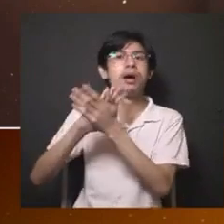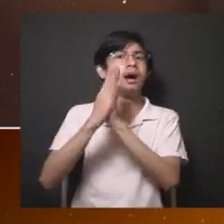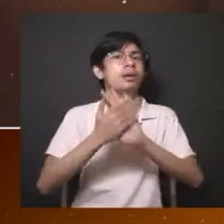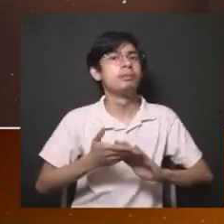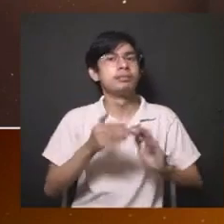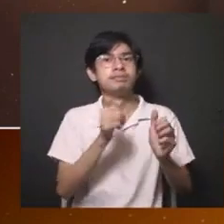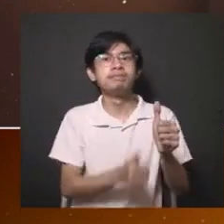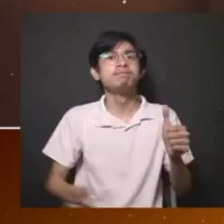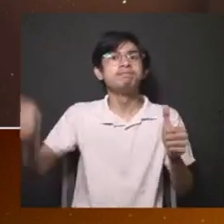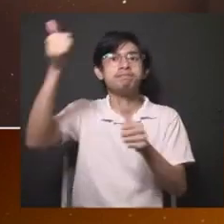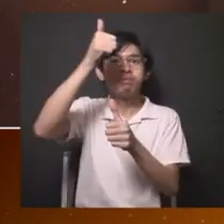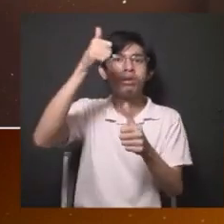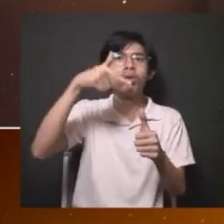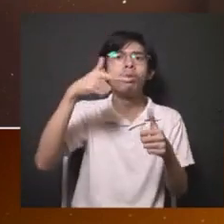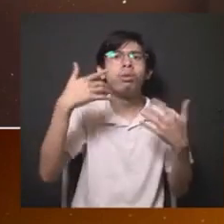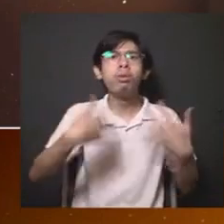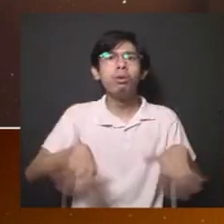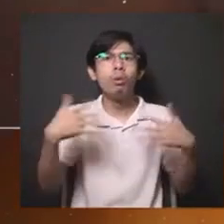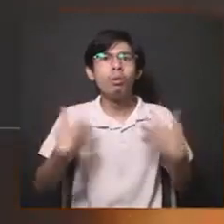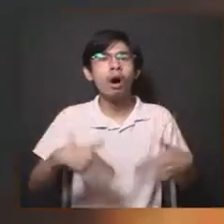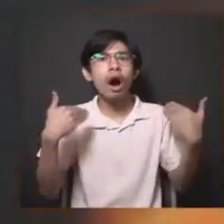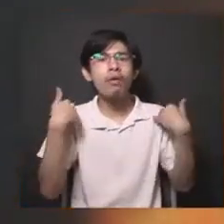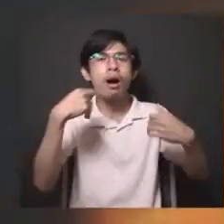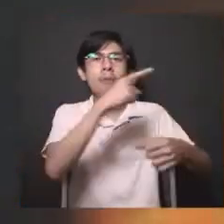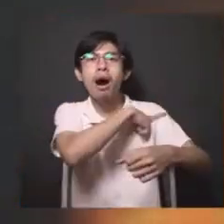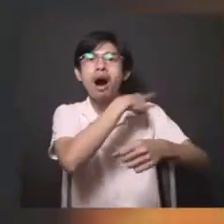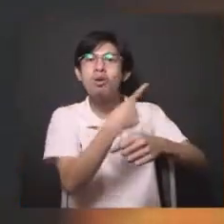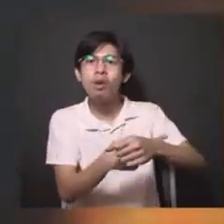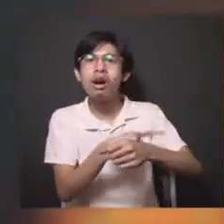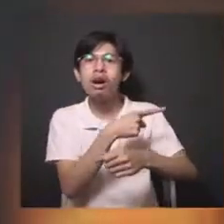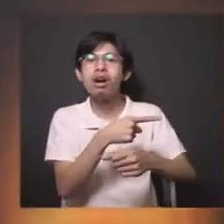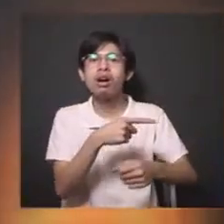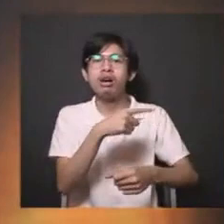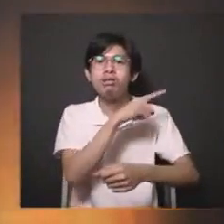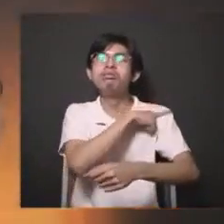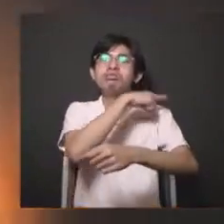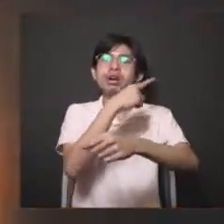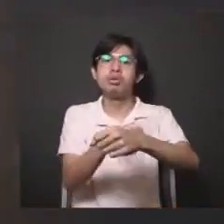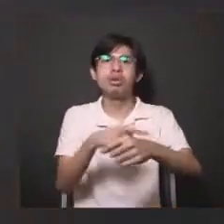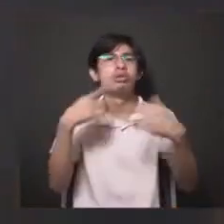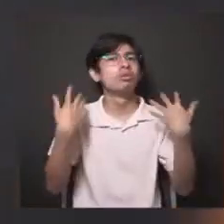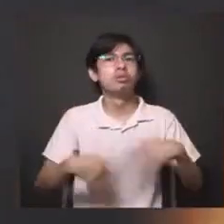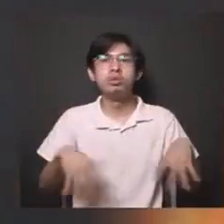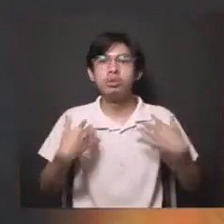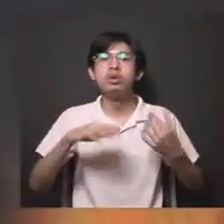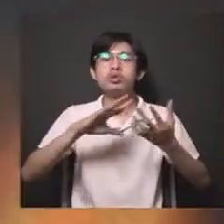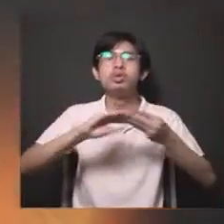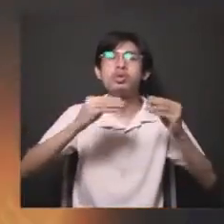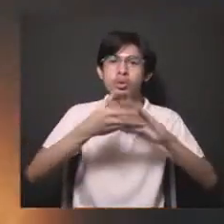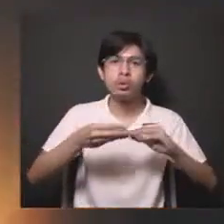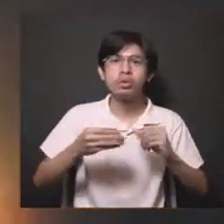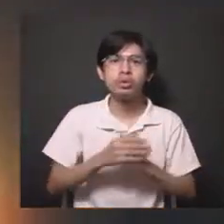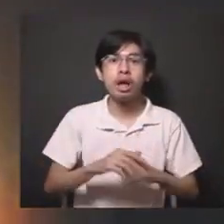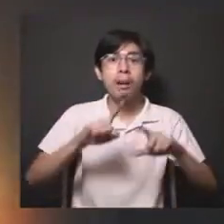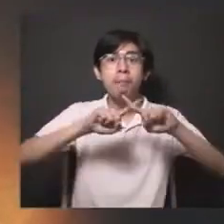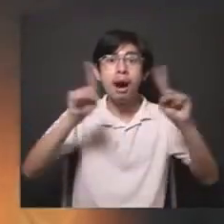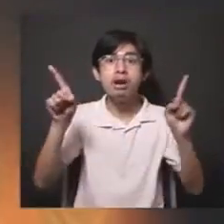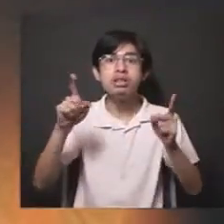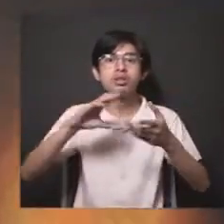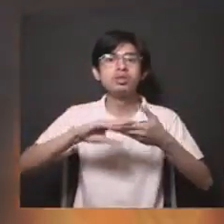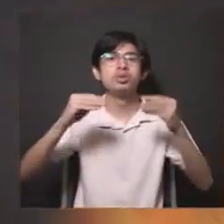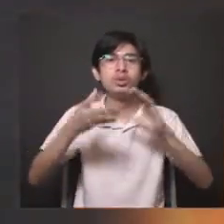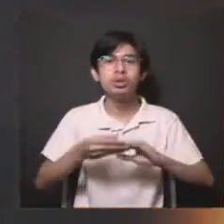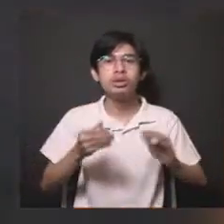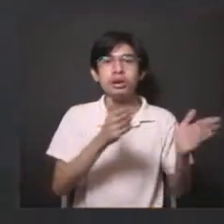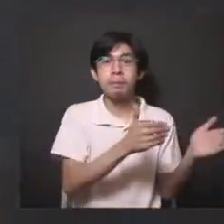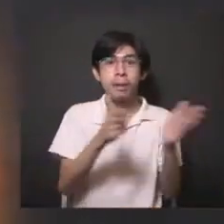That's amazing. That's amazing. But then, you know, the story, it shifts back now. Where? To the